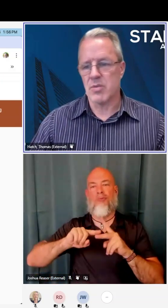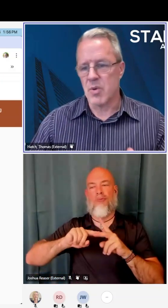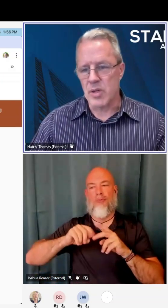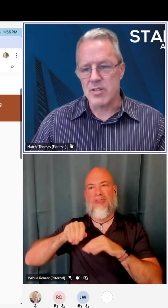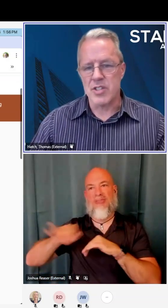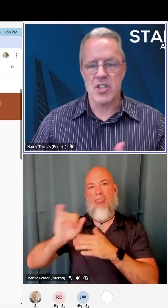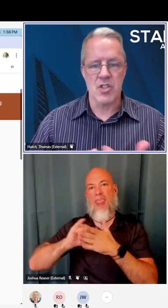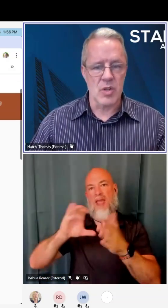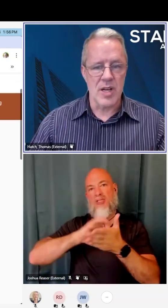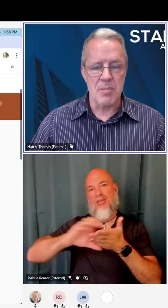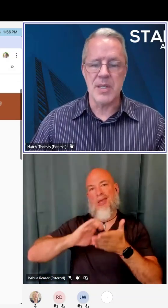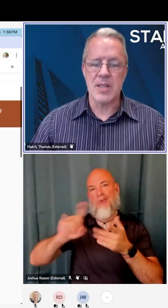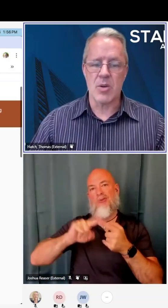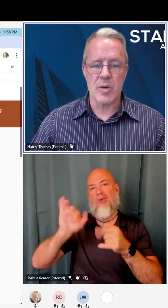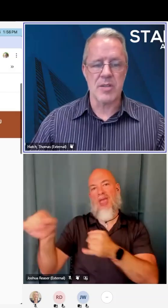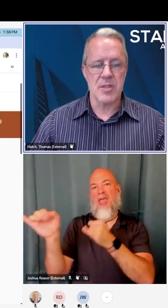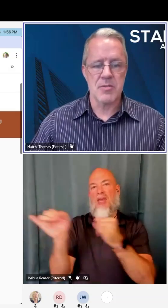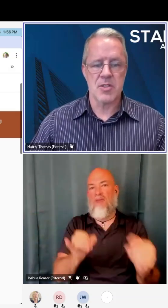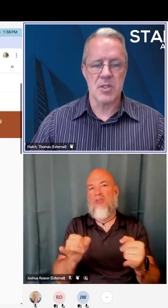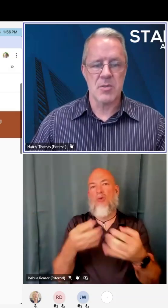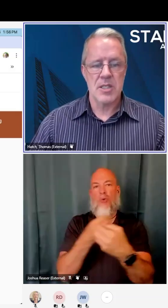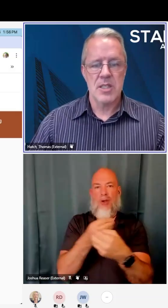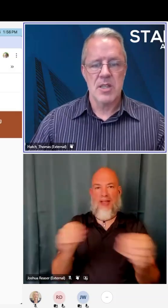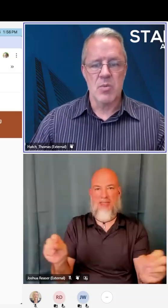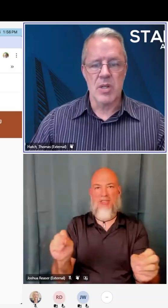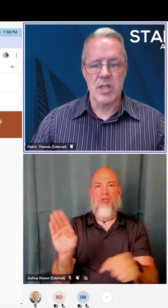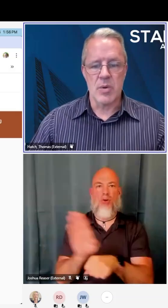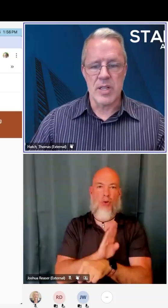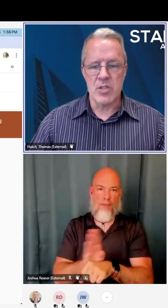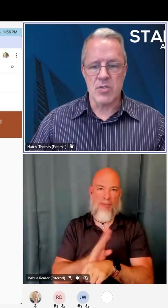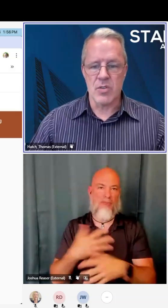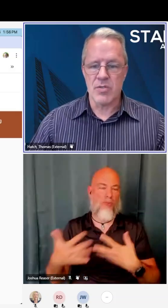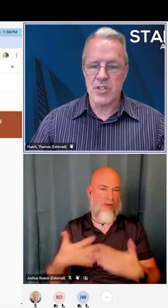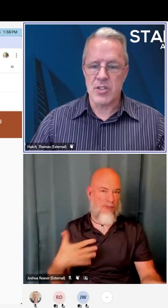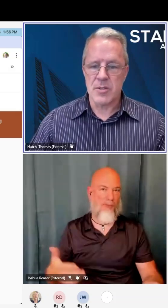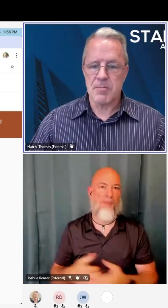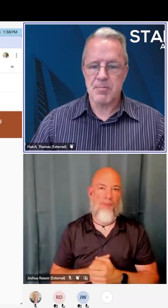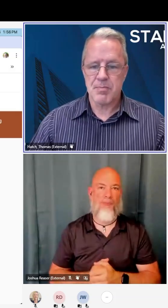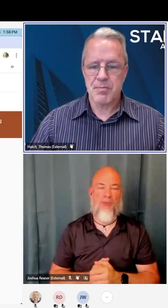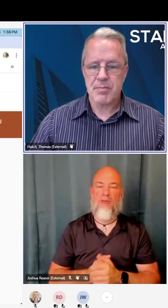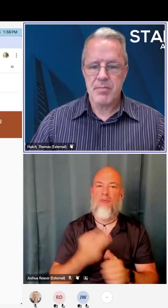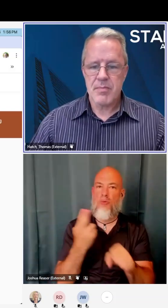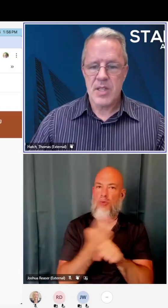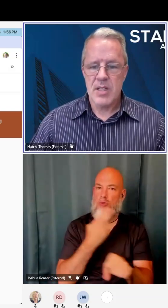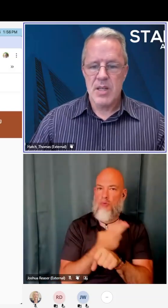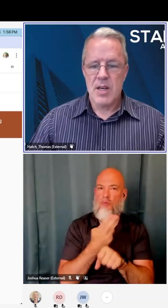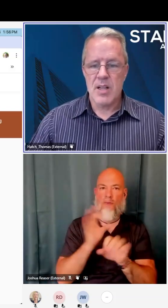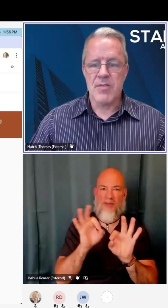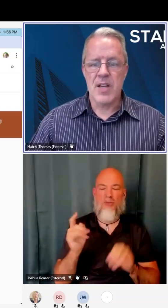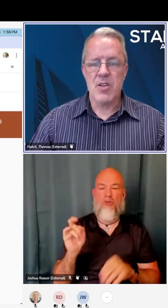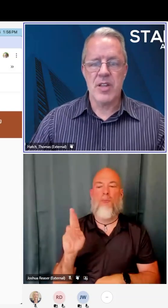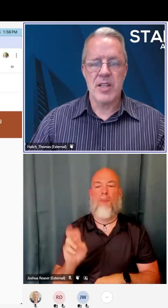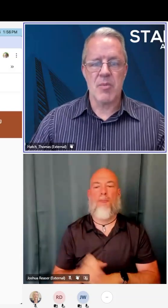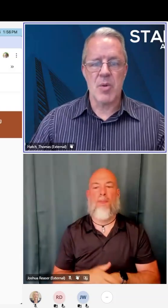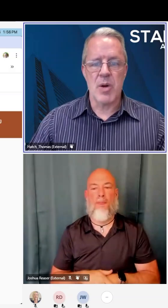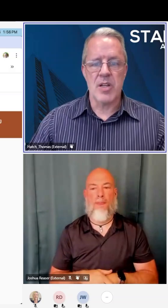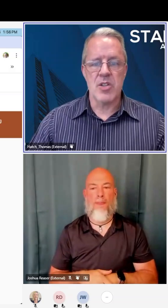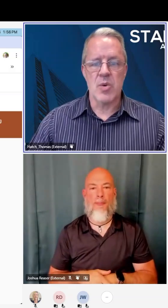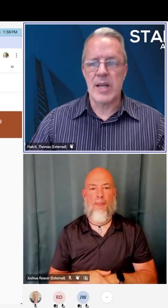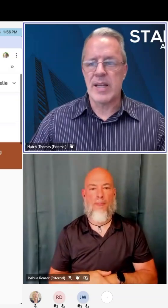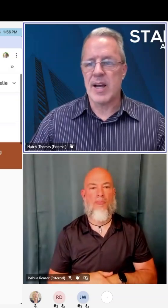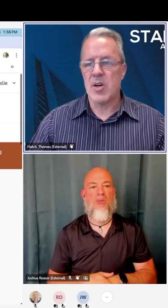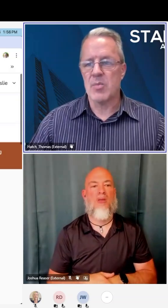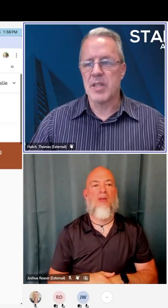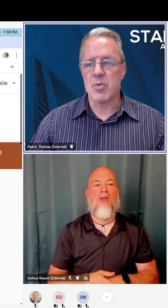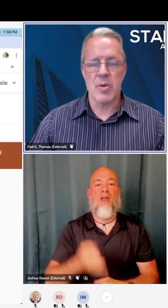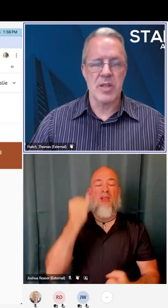individual or organization or company or whatever. So really great, useful feature. The final thing that we want to